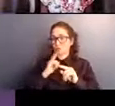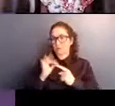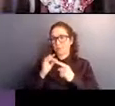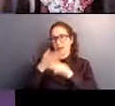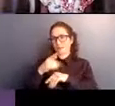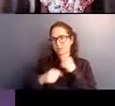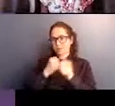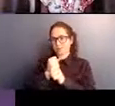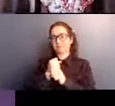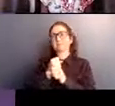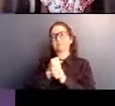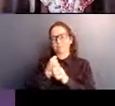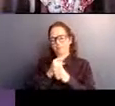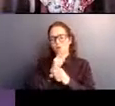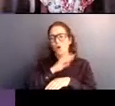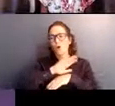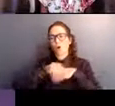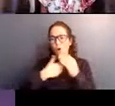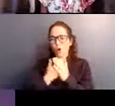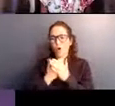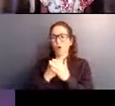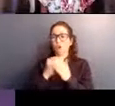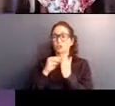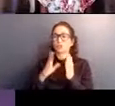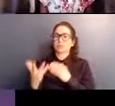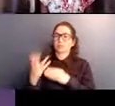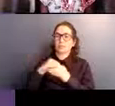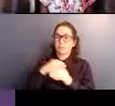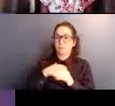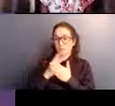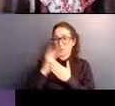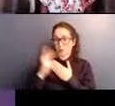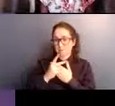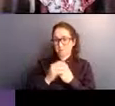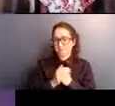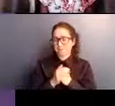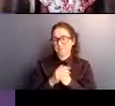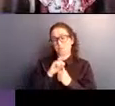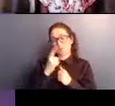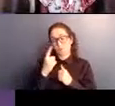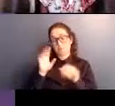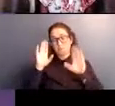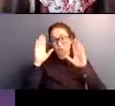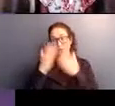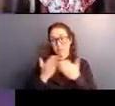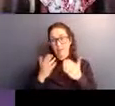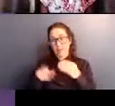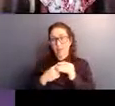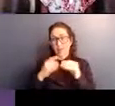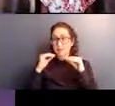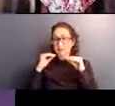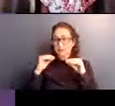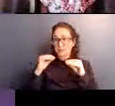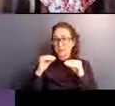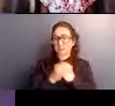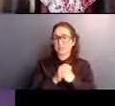I need to make sure that all students are included in my program. And one of the great things about teaching